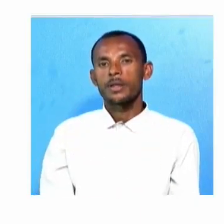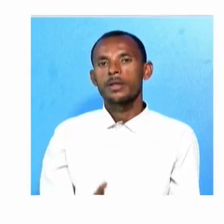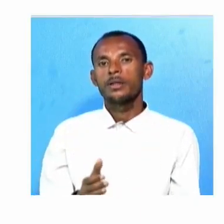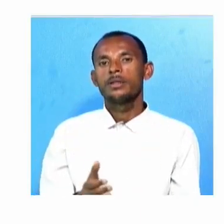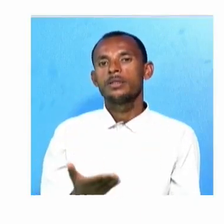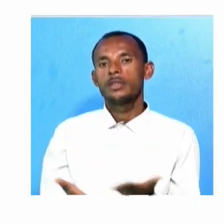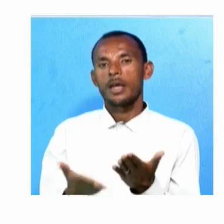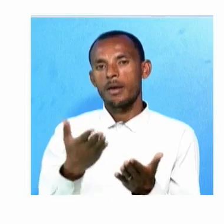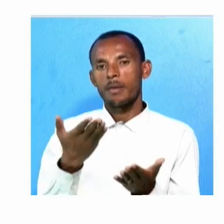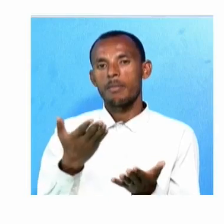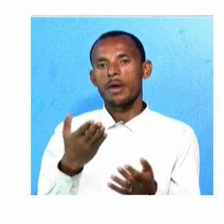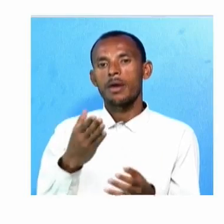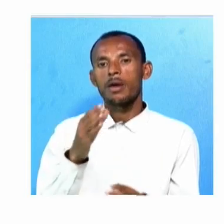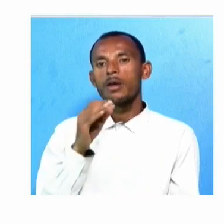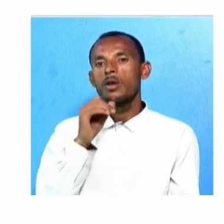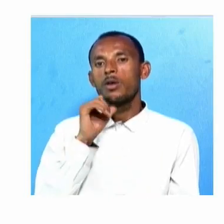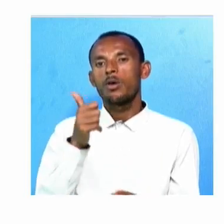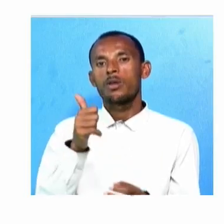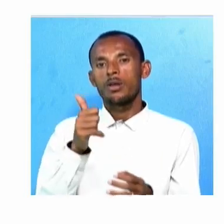may not be equal.